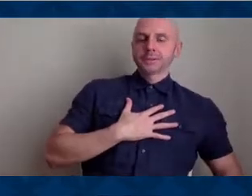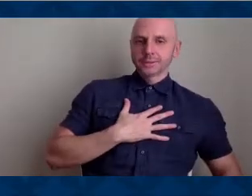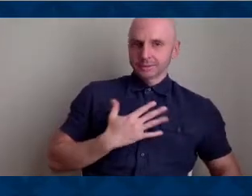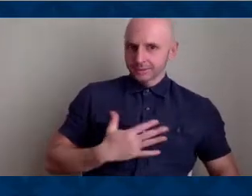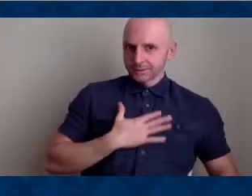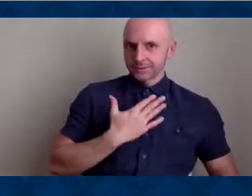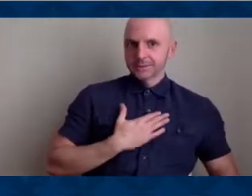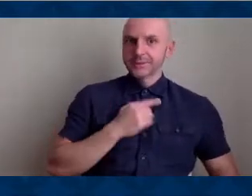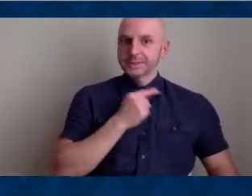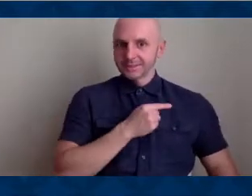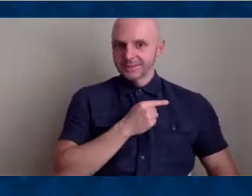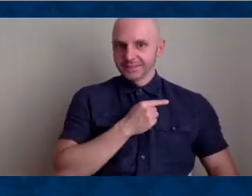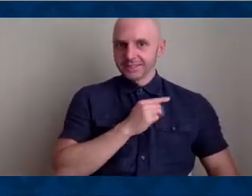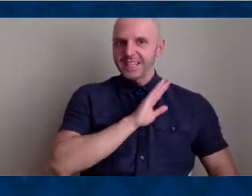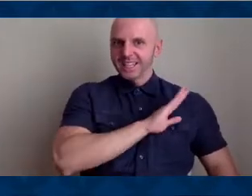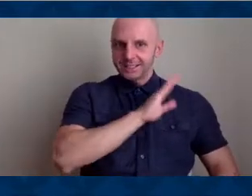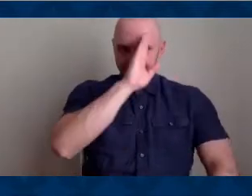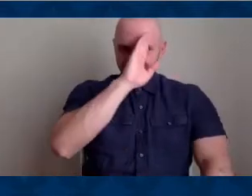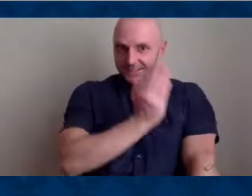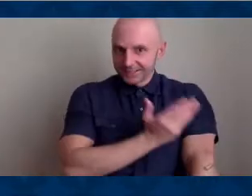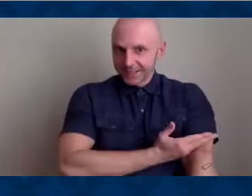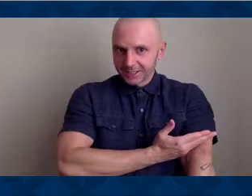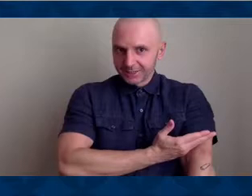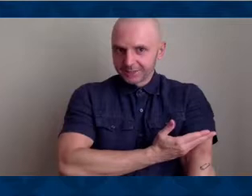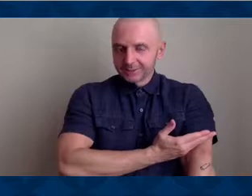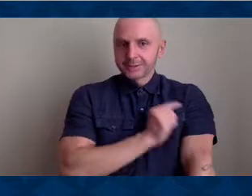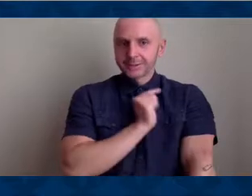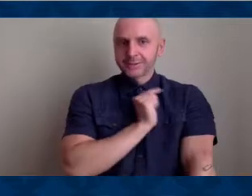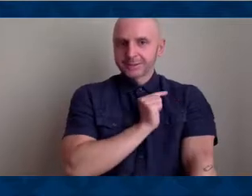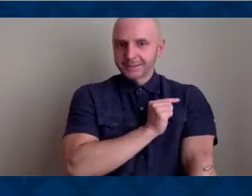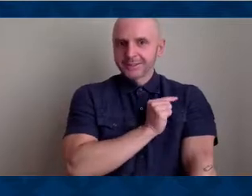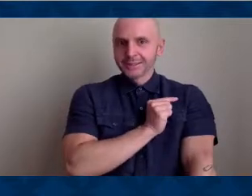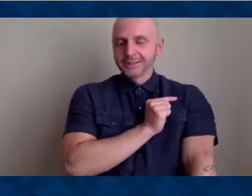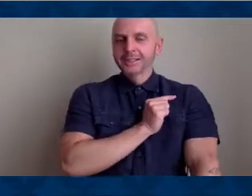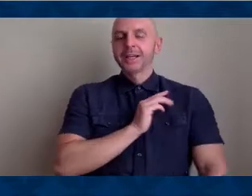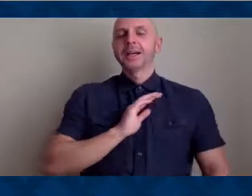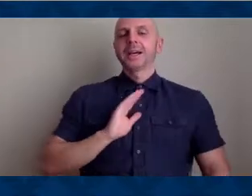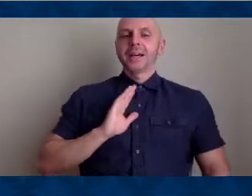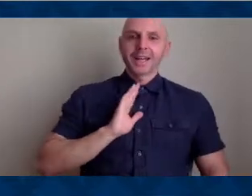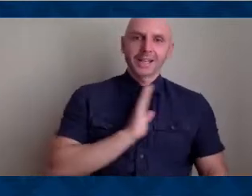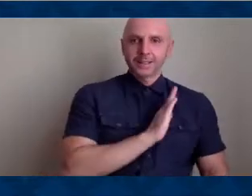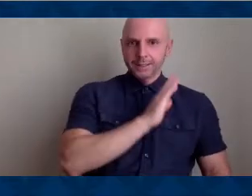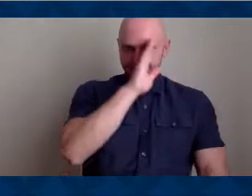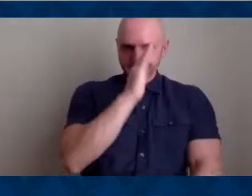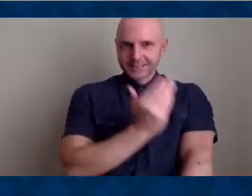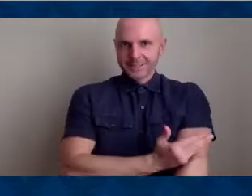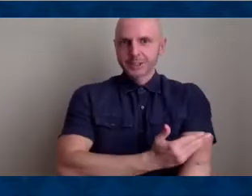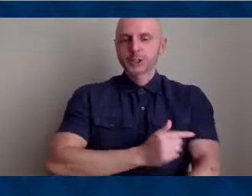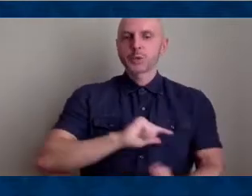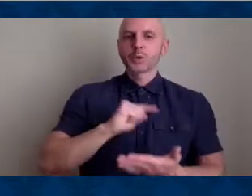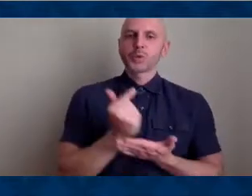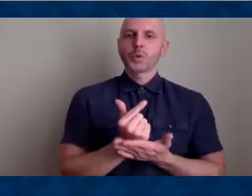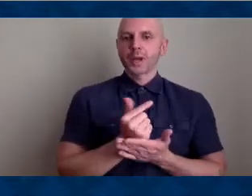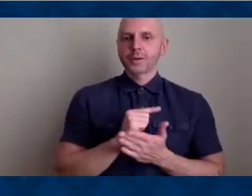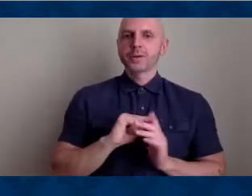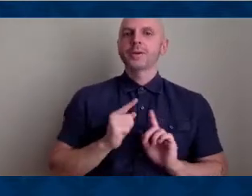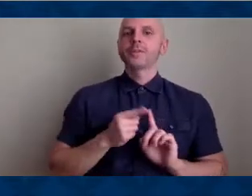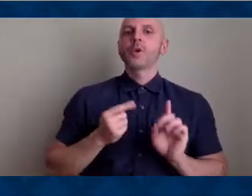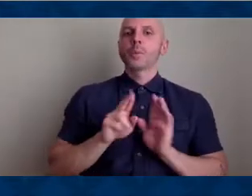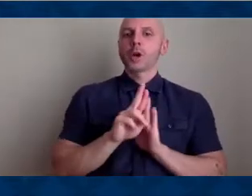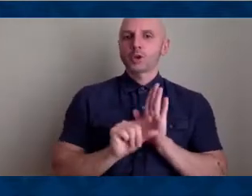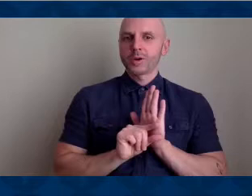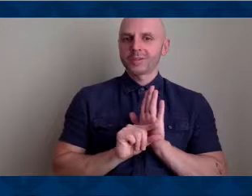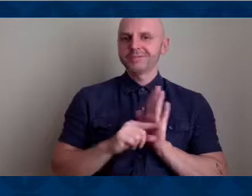son, actually, Hugh Fraser, is a graduate of Queen's in the undergraduate program. He went to